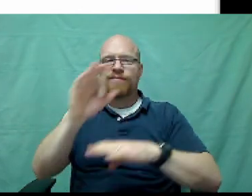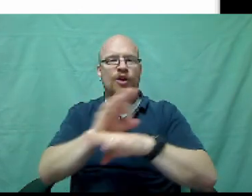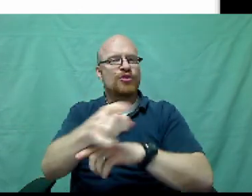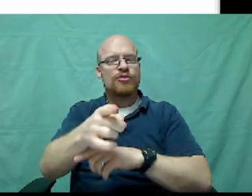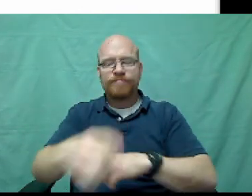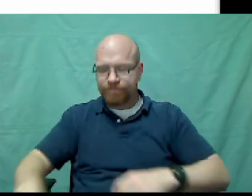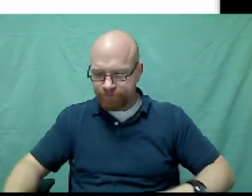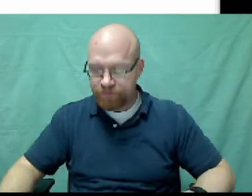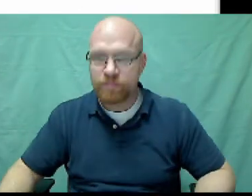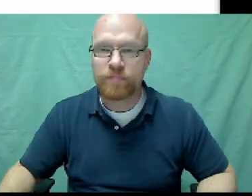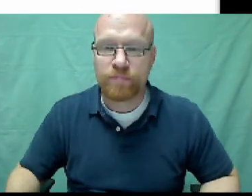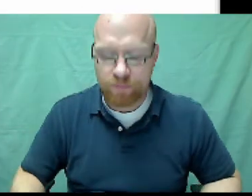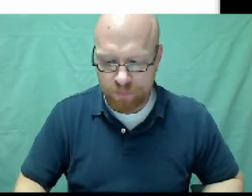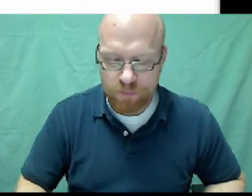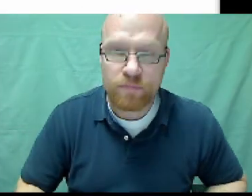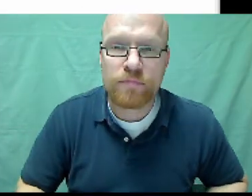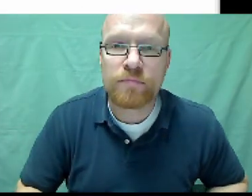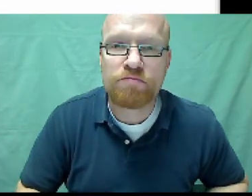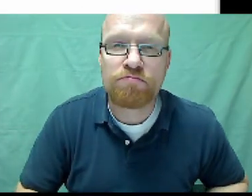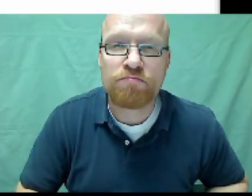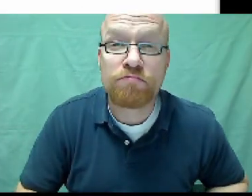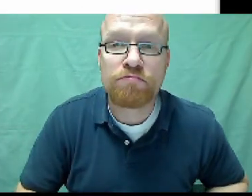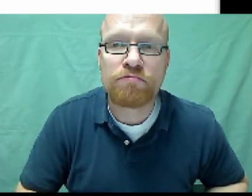breaks the rule. It's not a function.